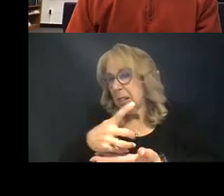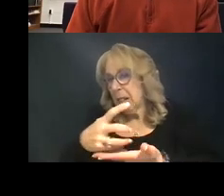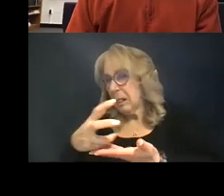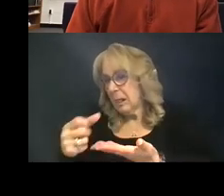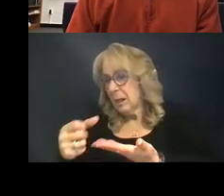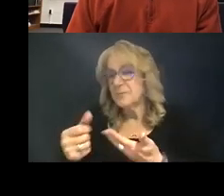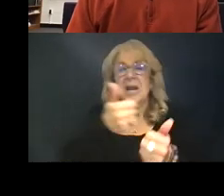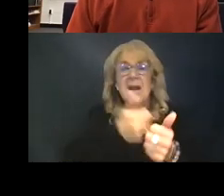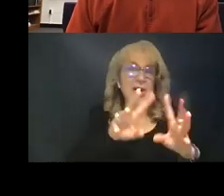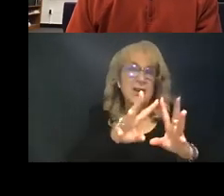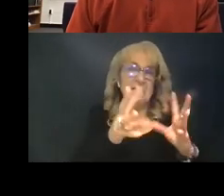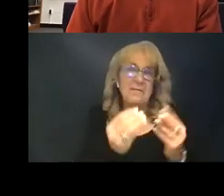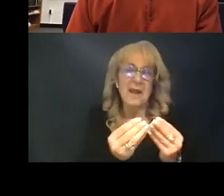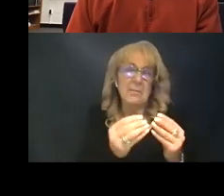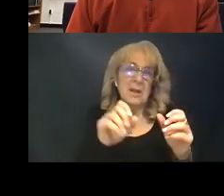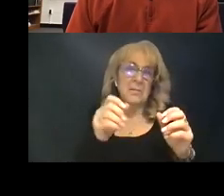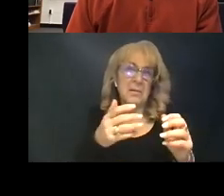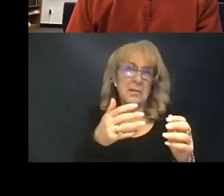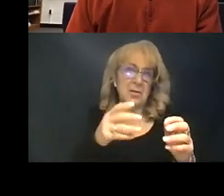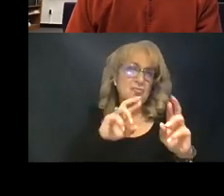a chance to respond.